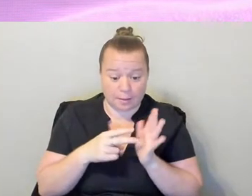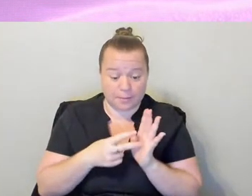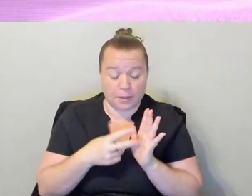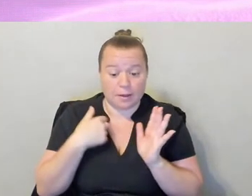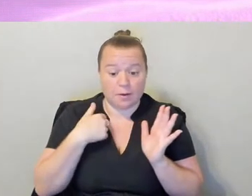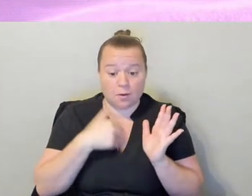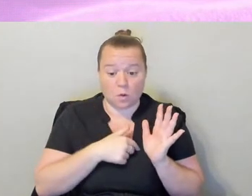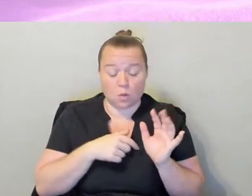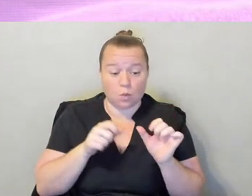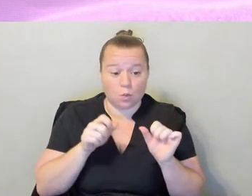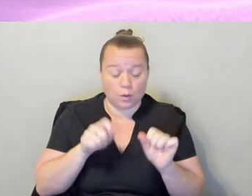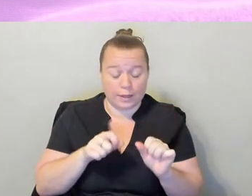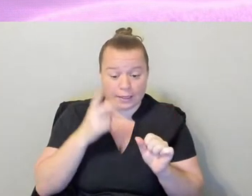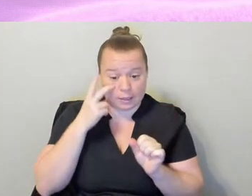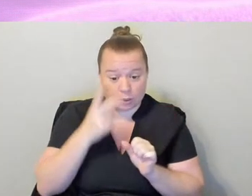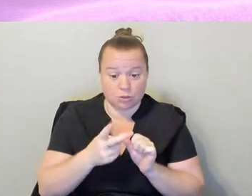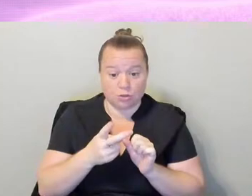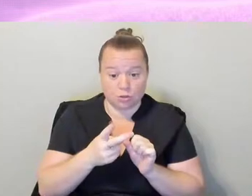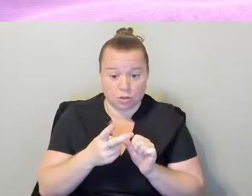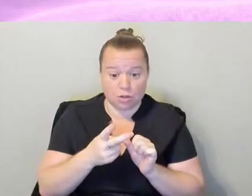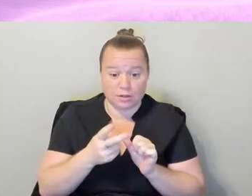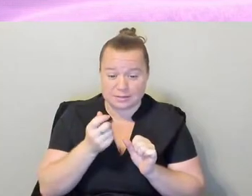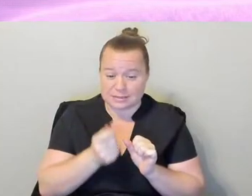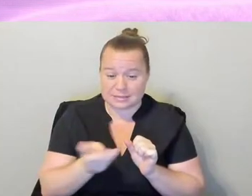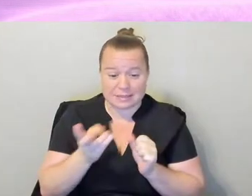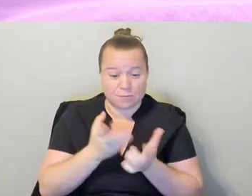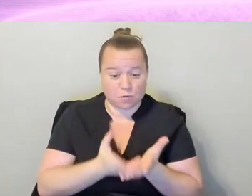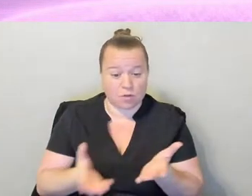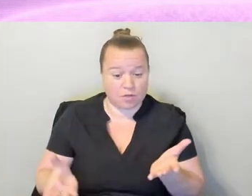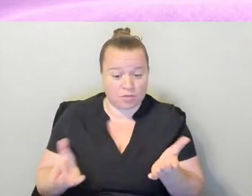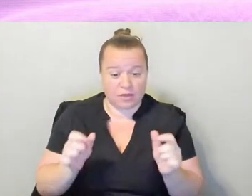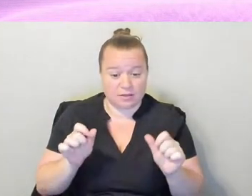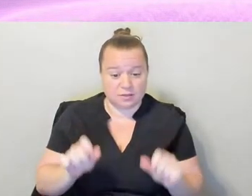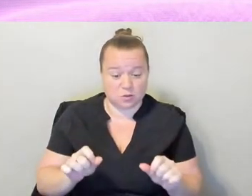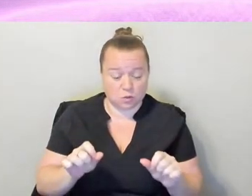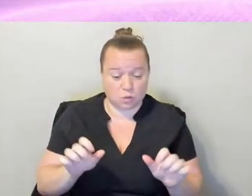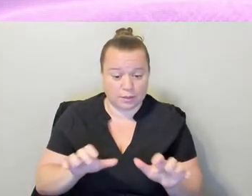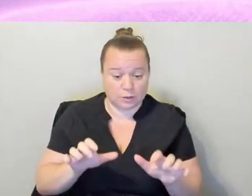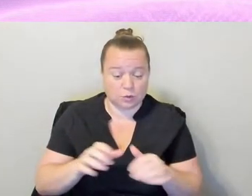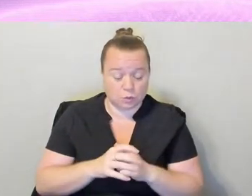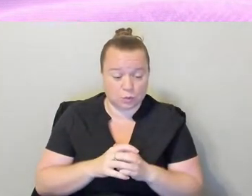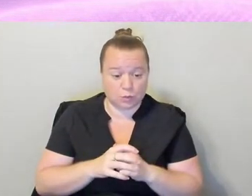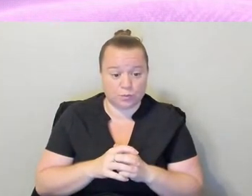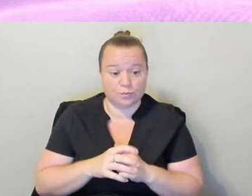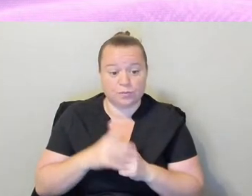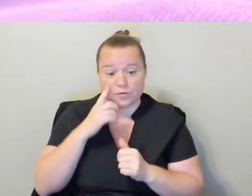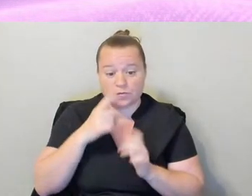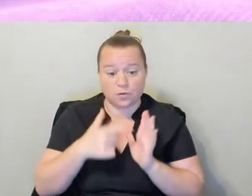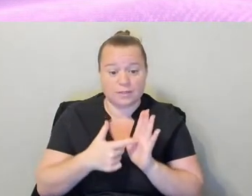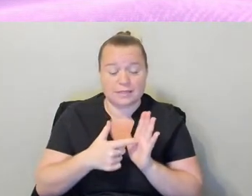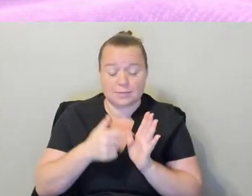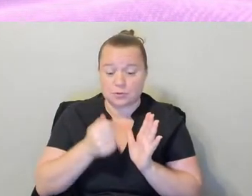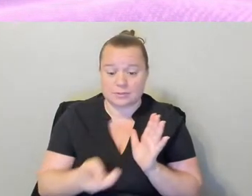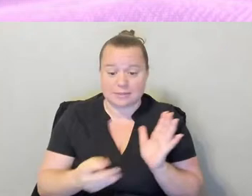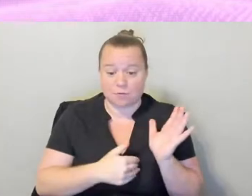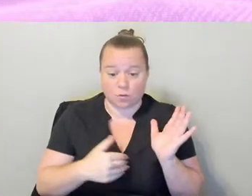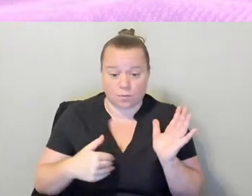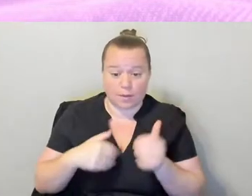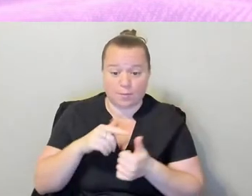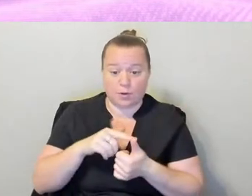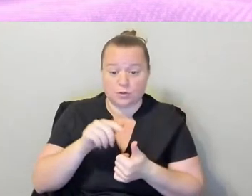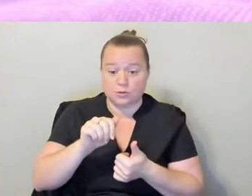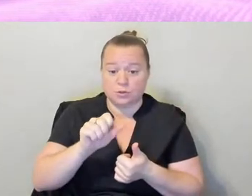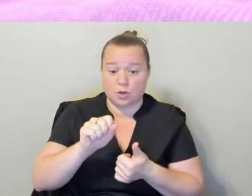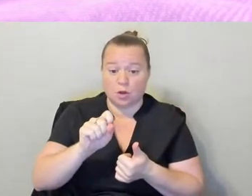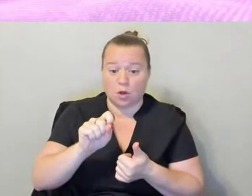we can look through it, and there are several things that we can think. I mean, for instance, several member states like Austria, Italy, and Germany,